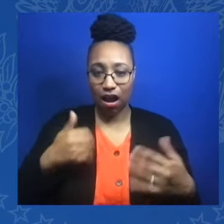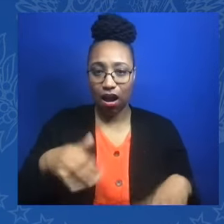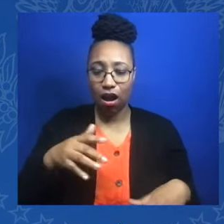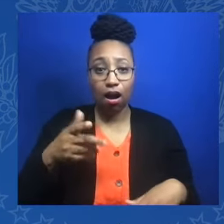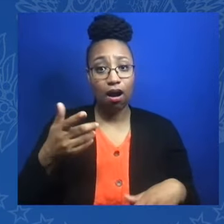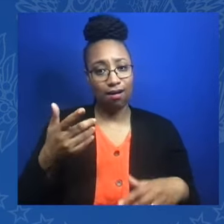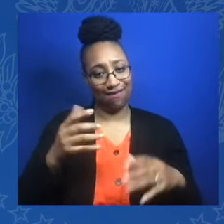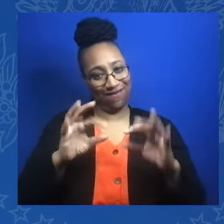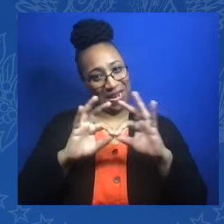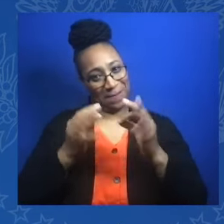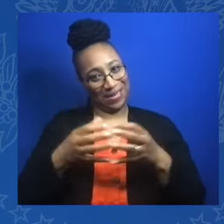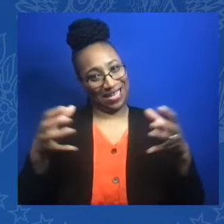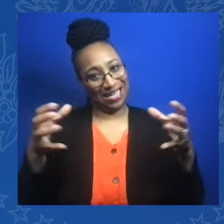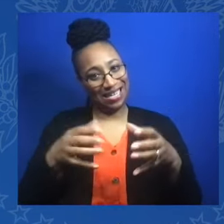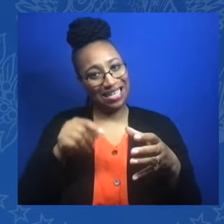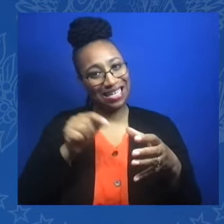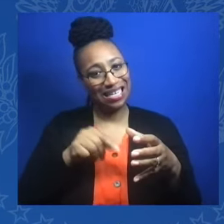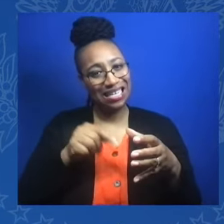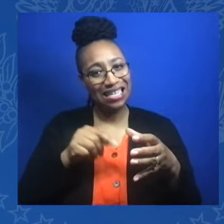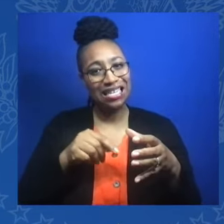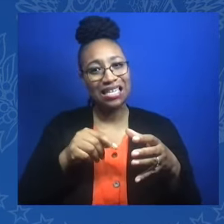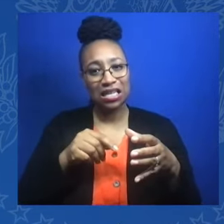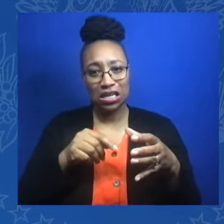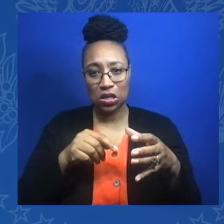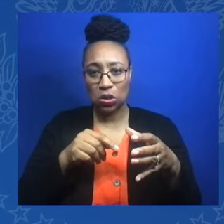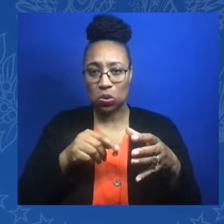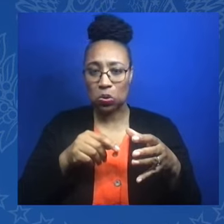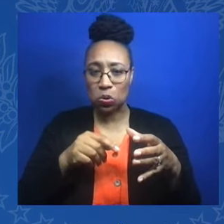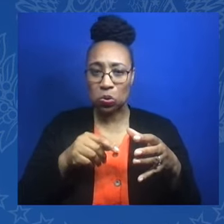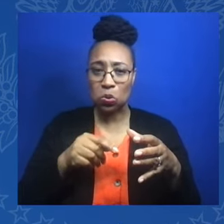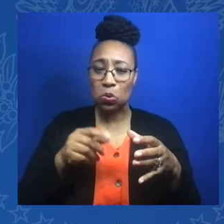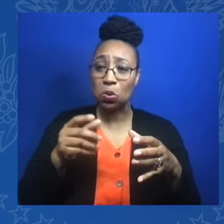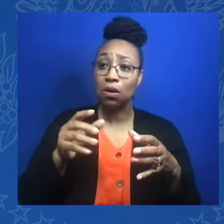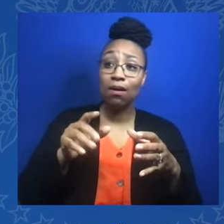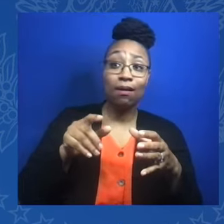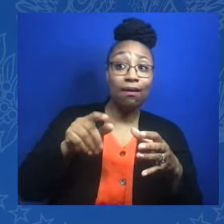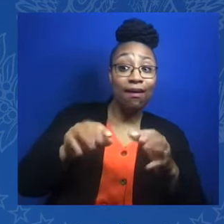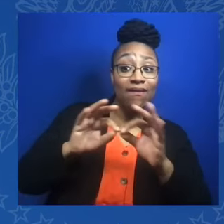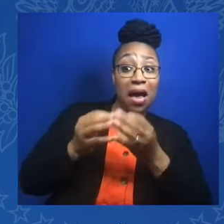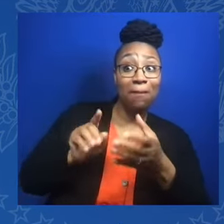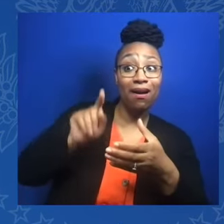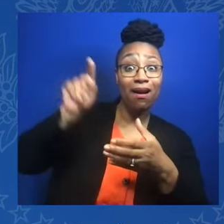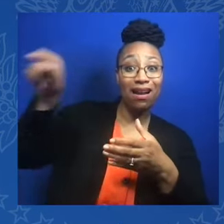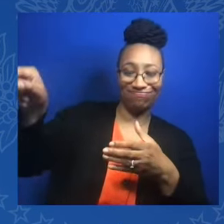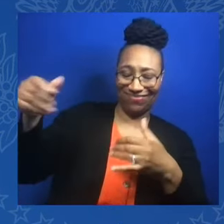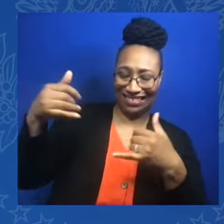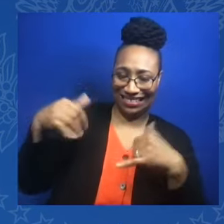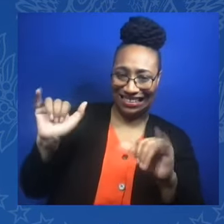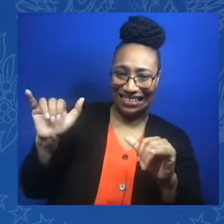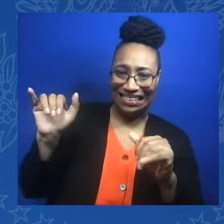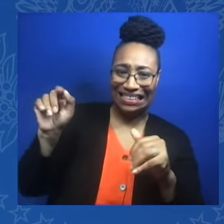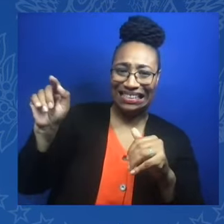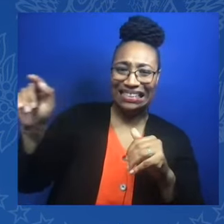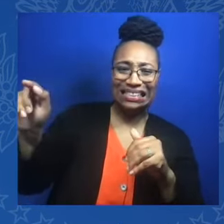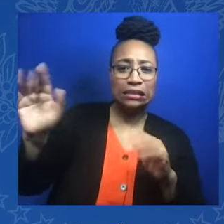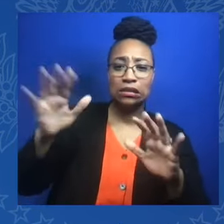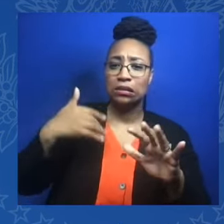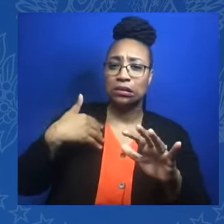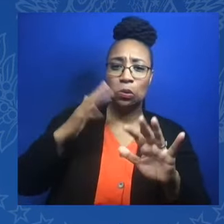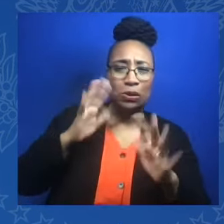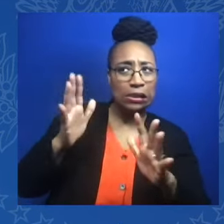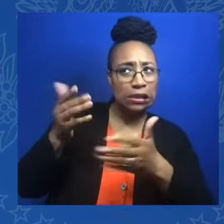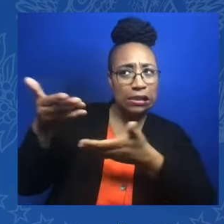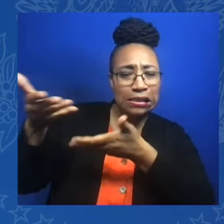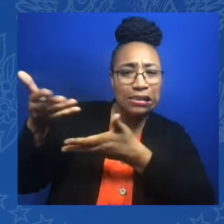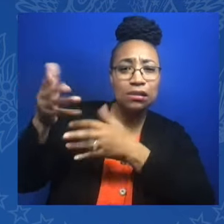in Ukraine. Every time she hangs up after speaking with a cousin or a friend, she feels a twinge in her heart, wondering